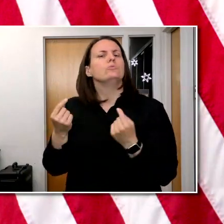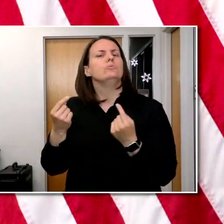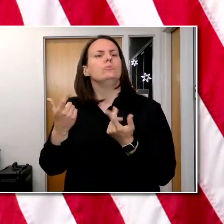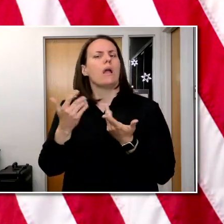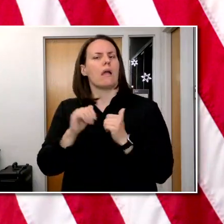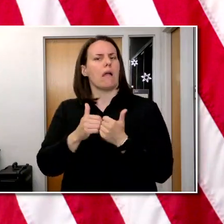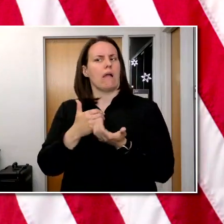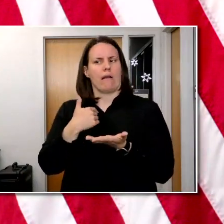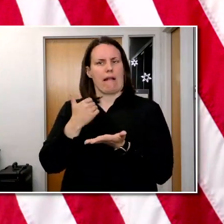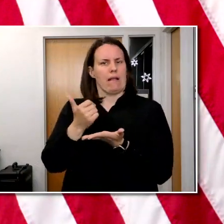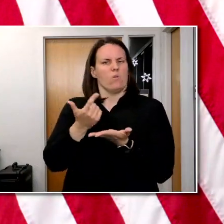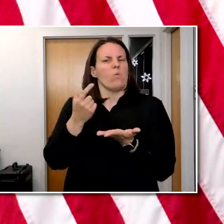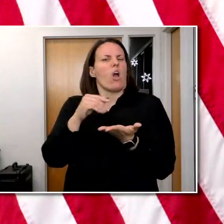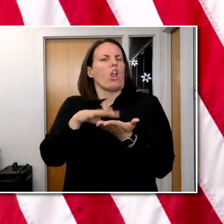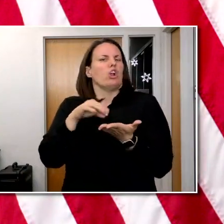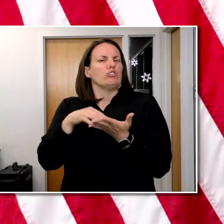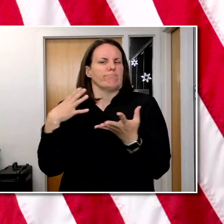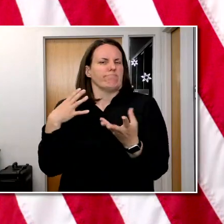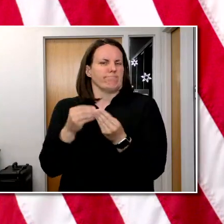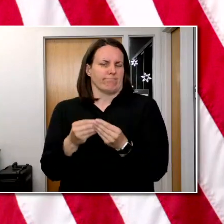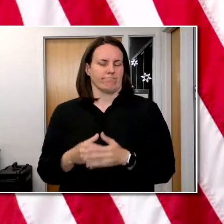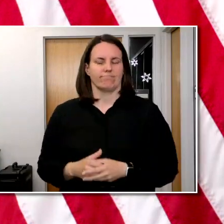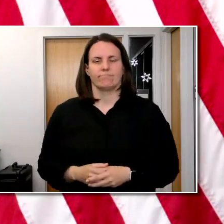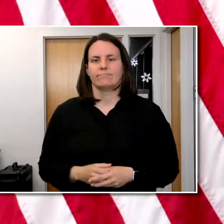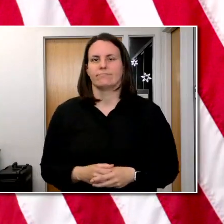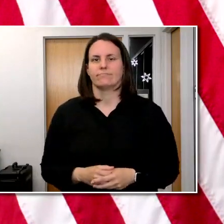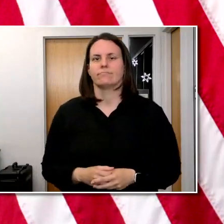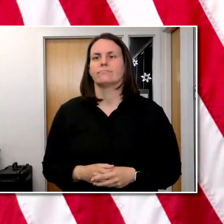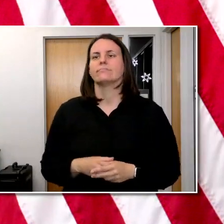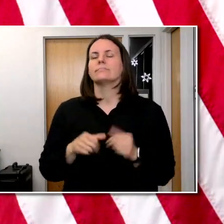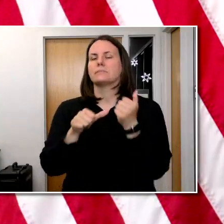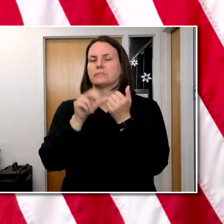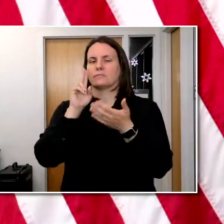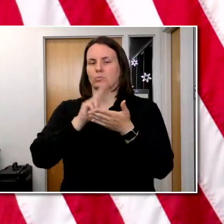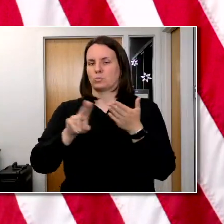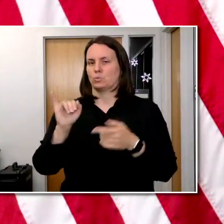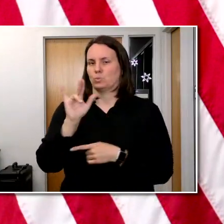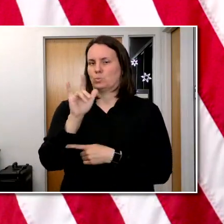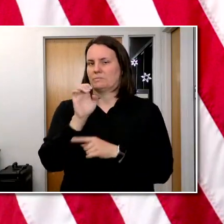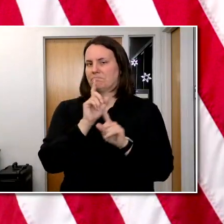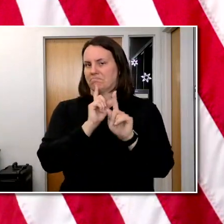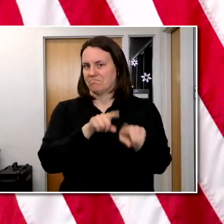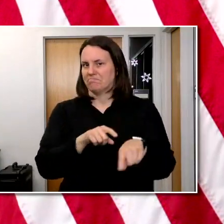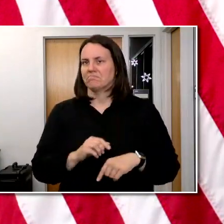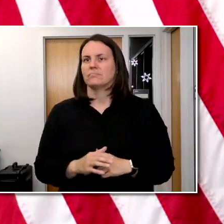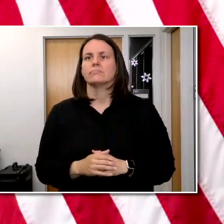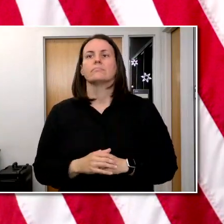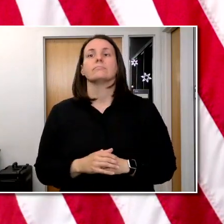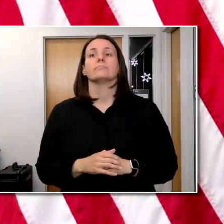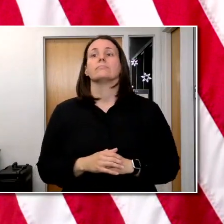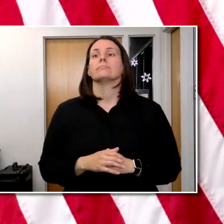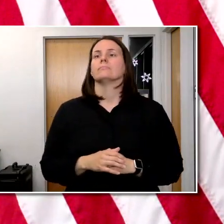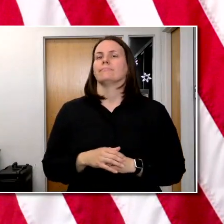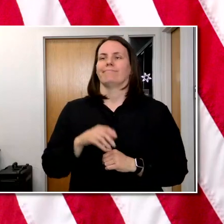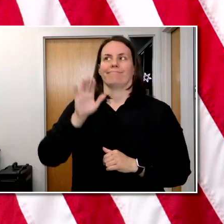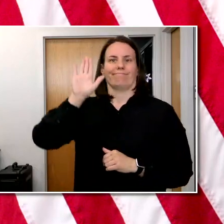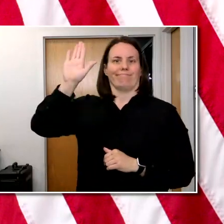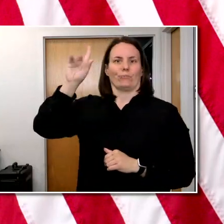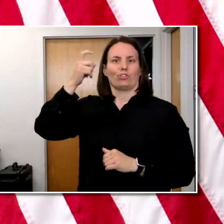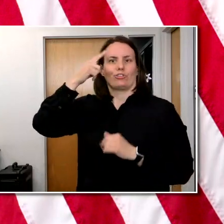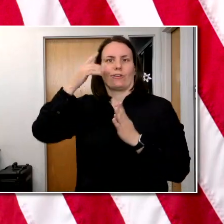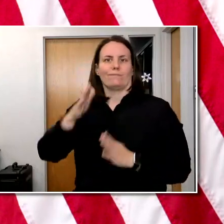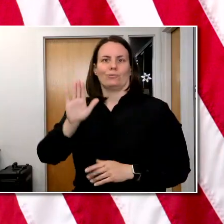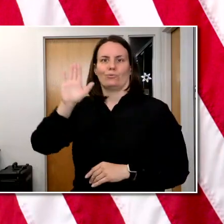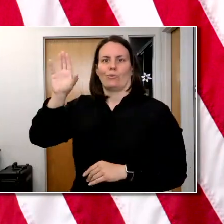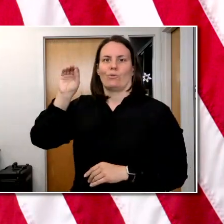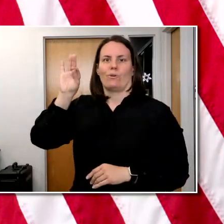happened through the various states' governor's offices. But I know from a DHS perspective, we are looking